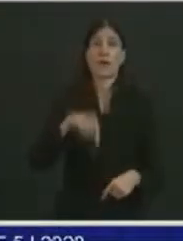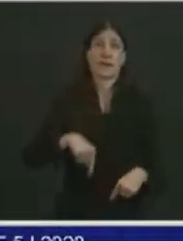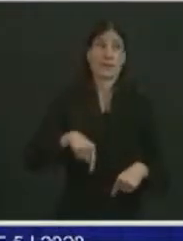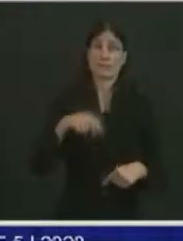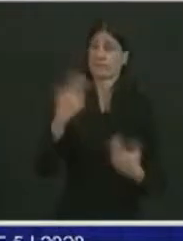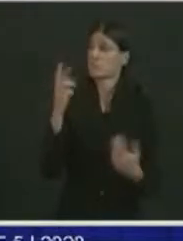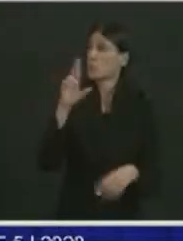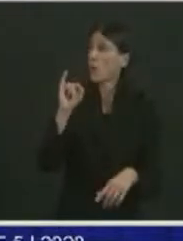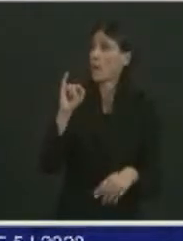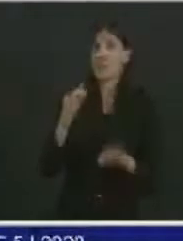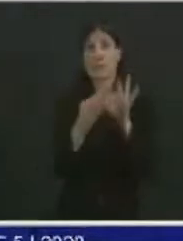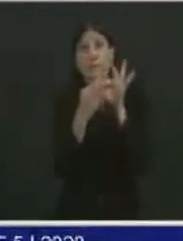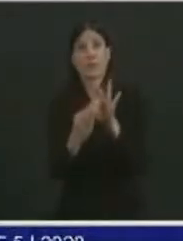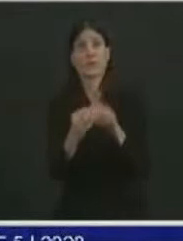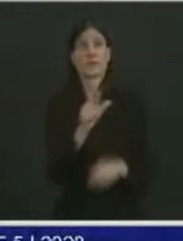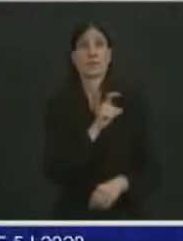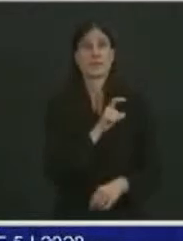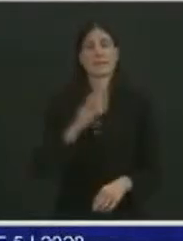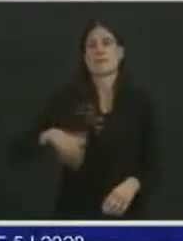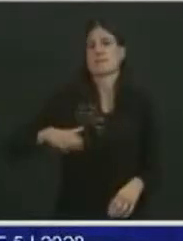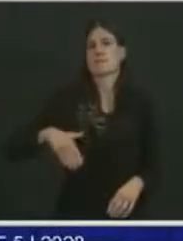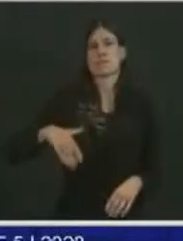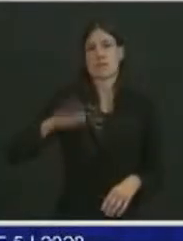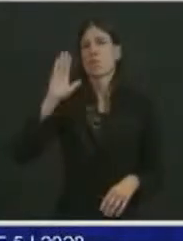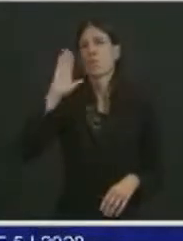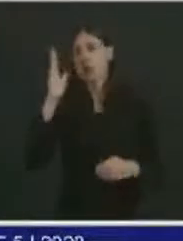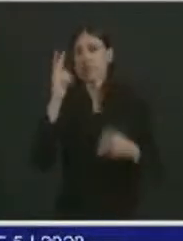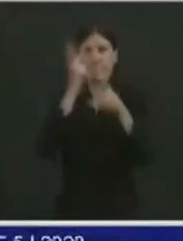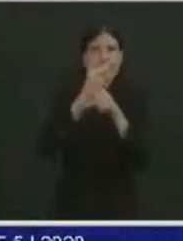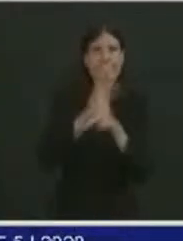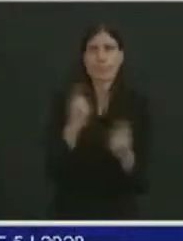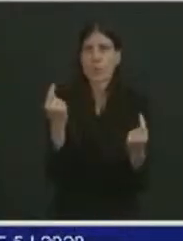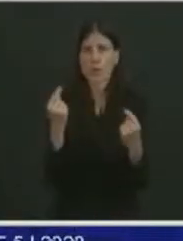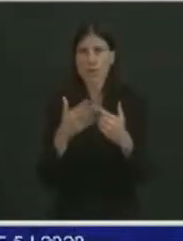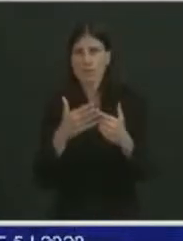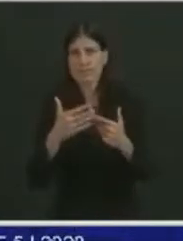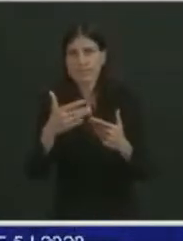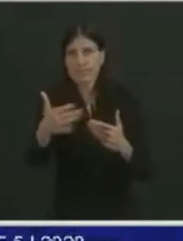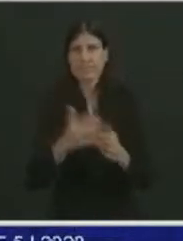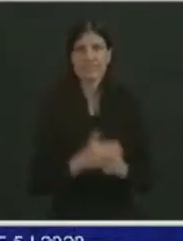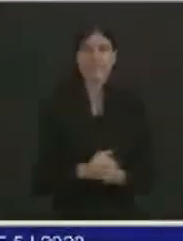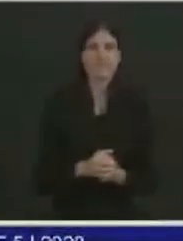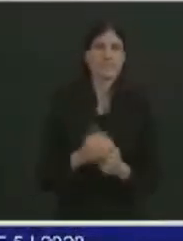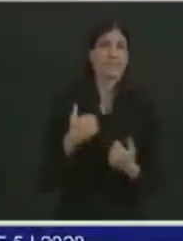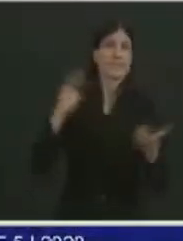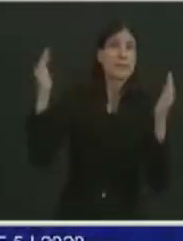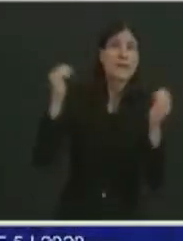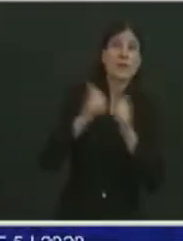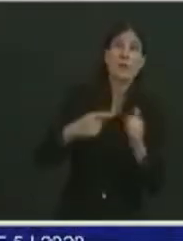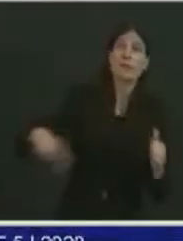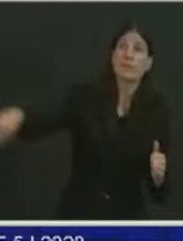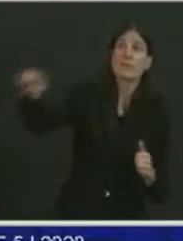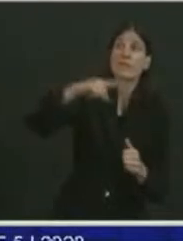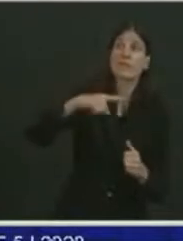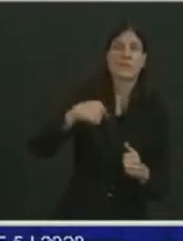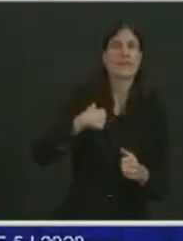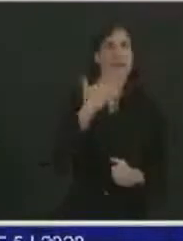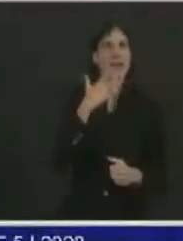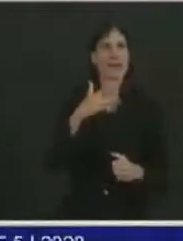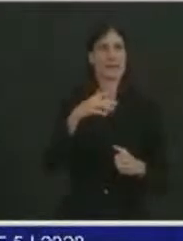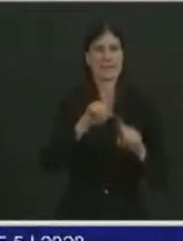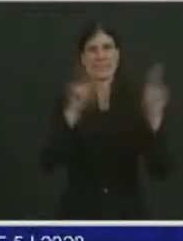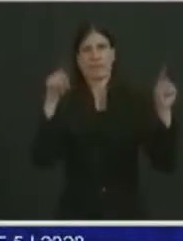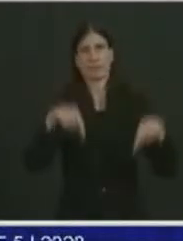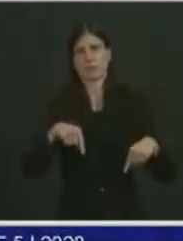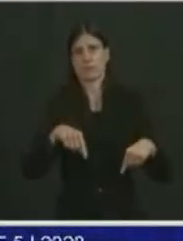fortunate. I mean, in the city of Providence, I can't speak to it. You should talk to the mayor. But by and large, they have done a very